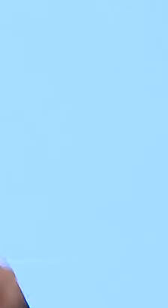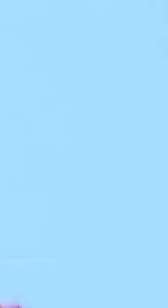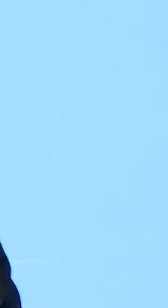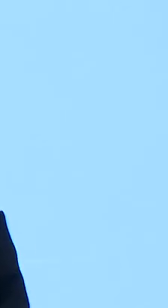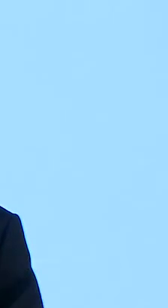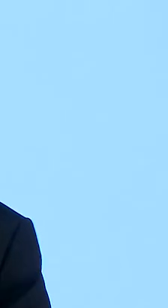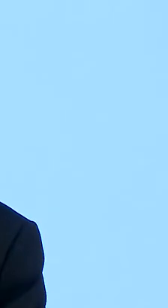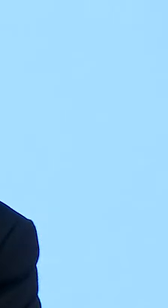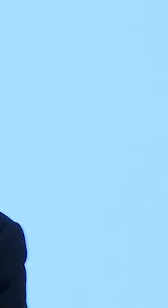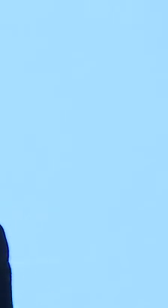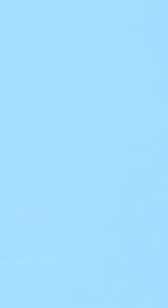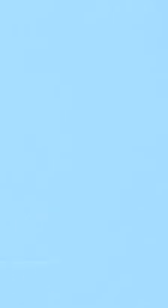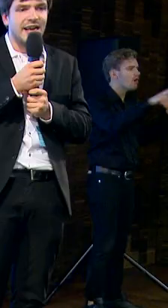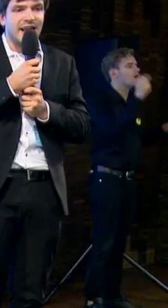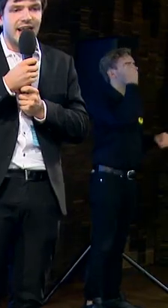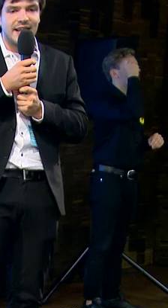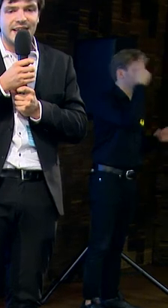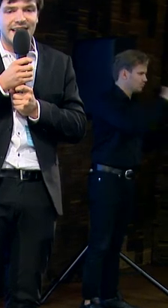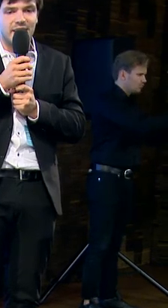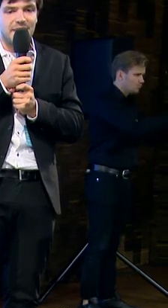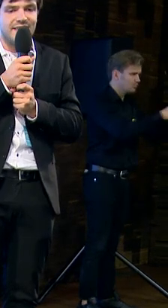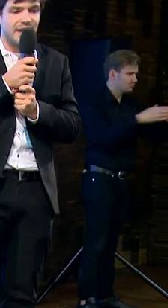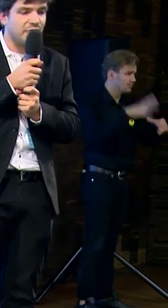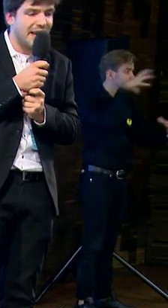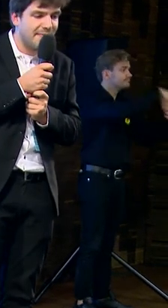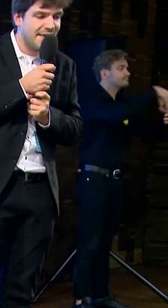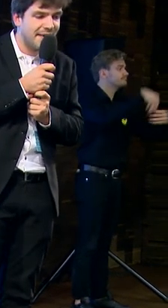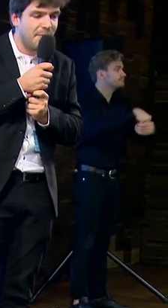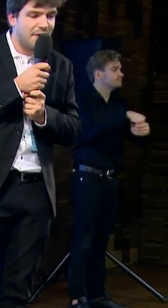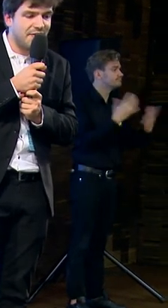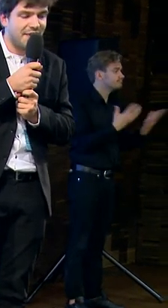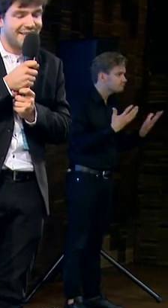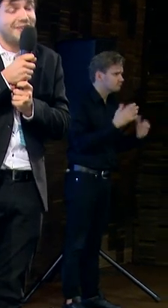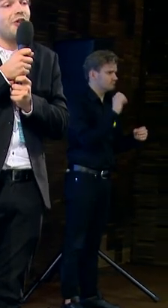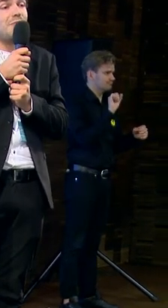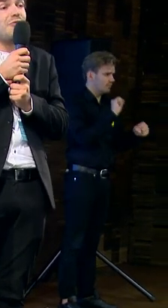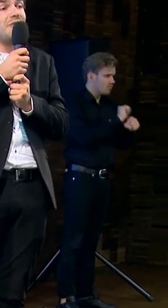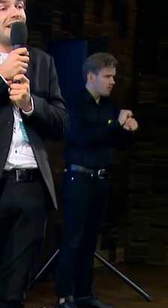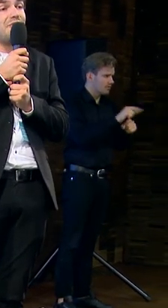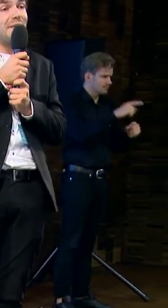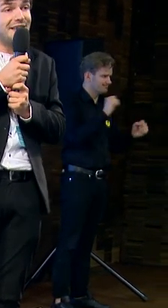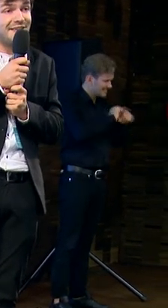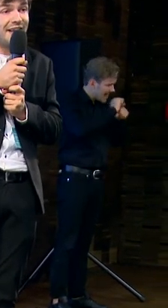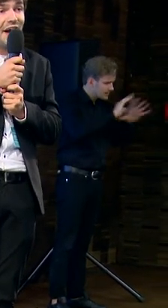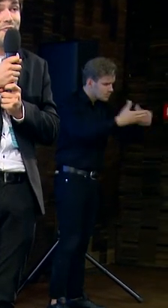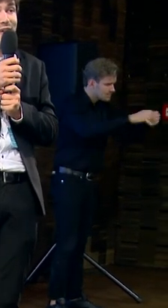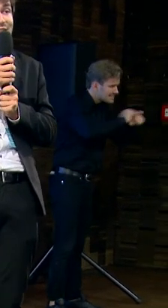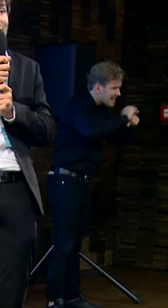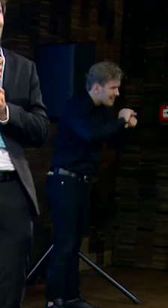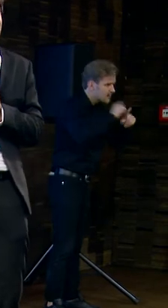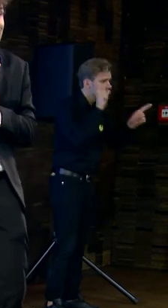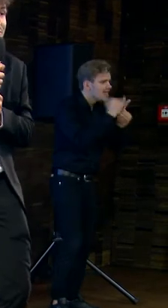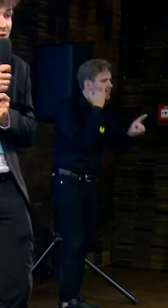in each video, in each training, and it has been designed for them, but as I told you before, like families have